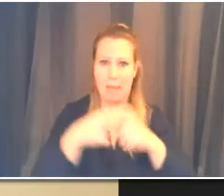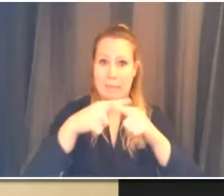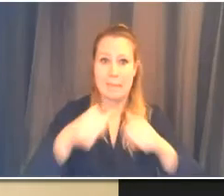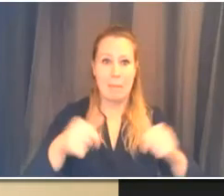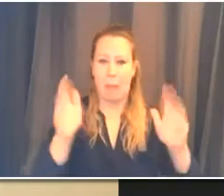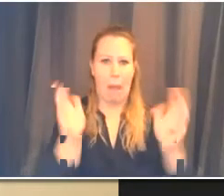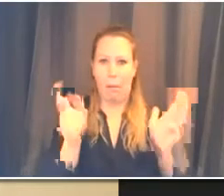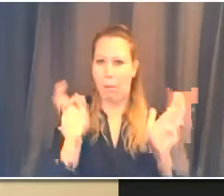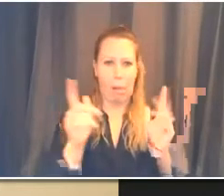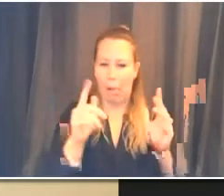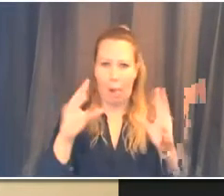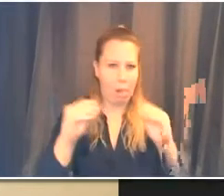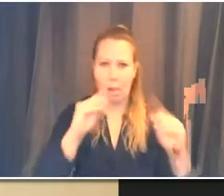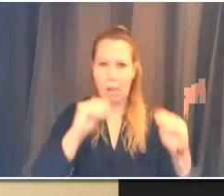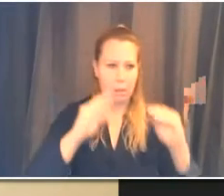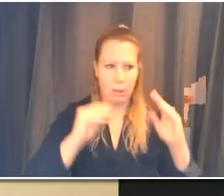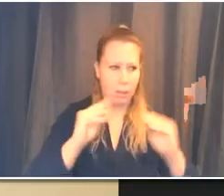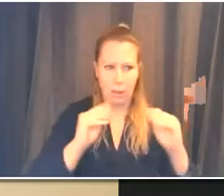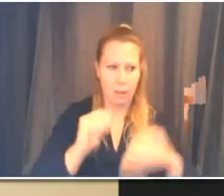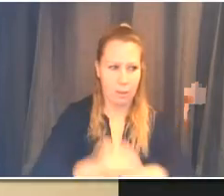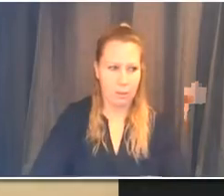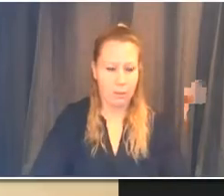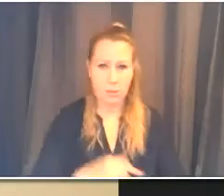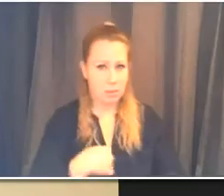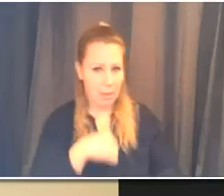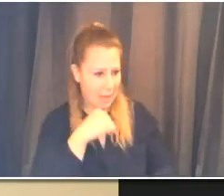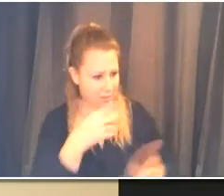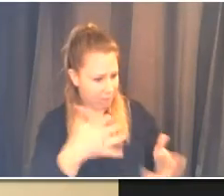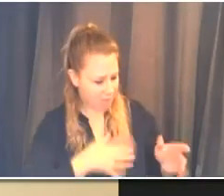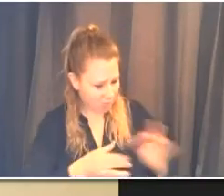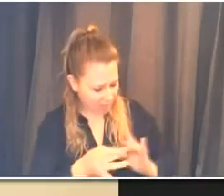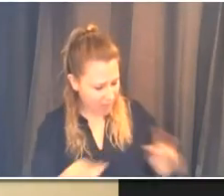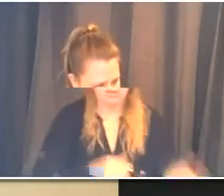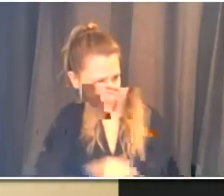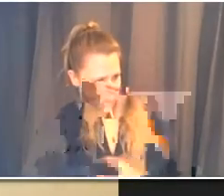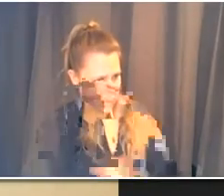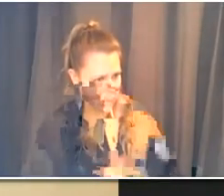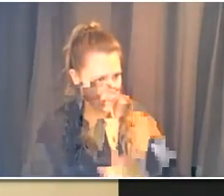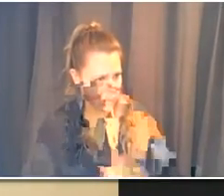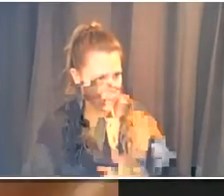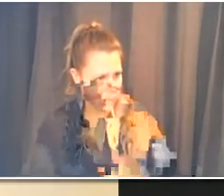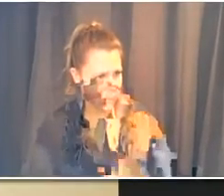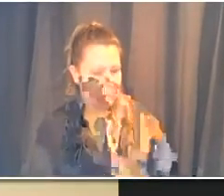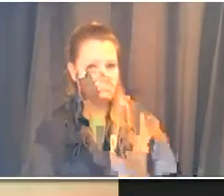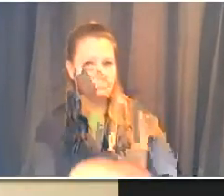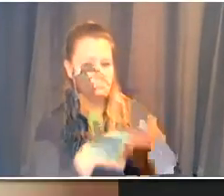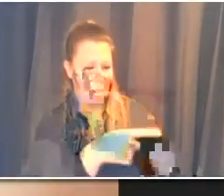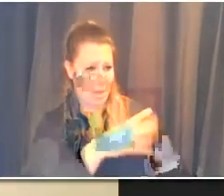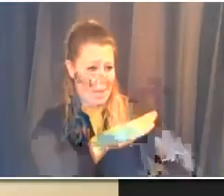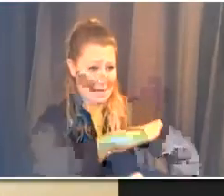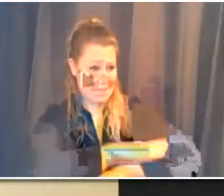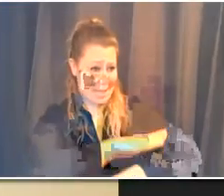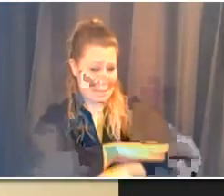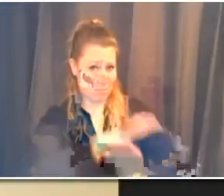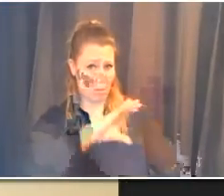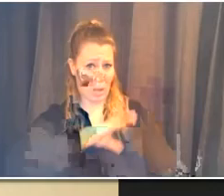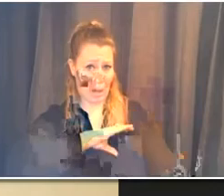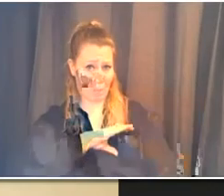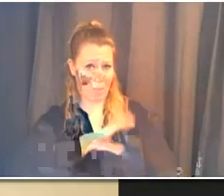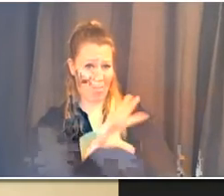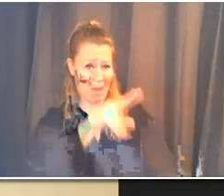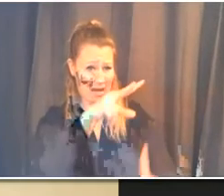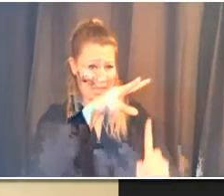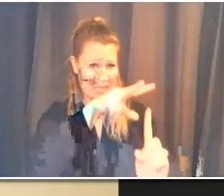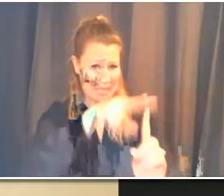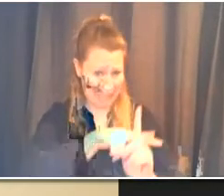at the at the M le as as I do at my staff they better enter the phone one person walks away hold on they better have somebody